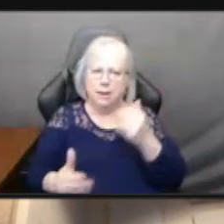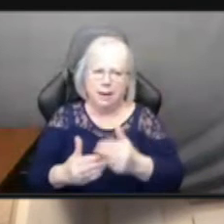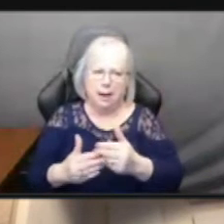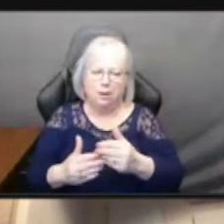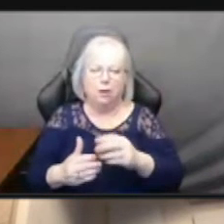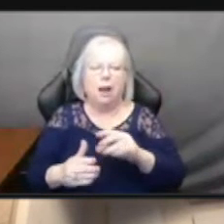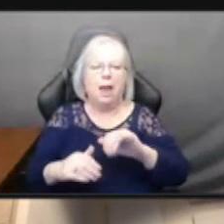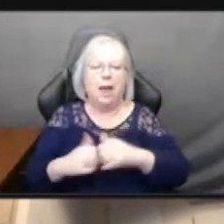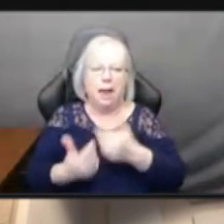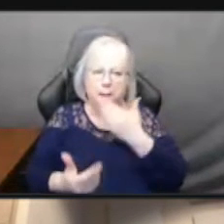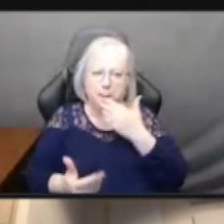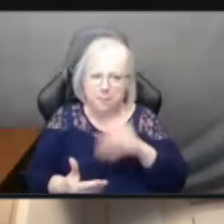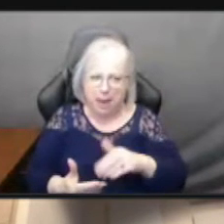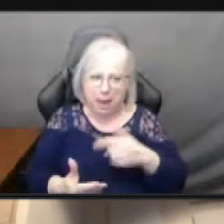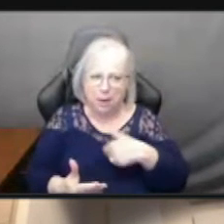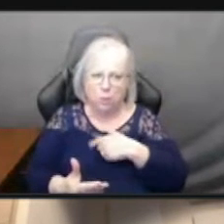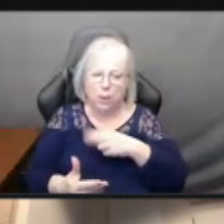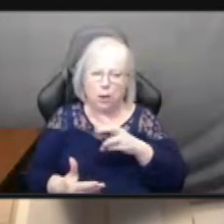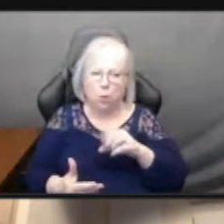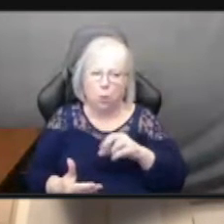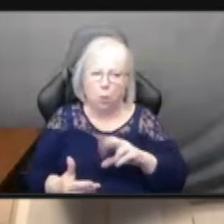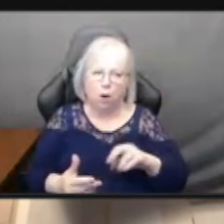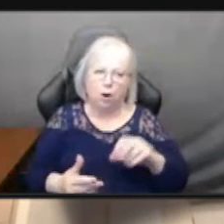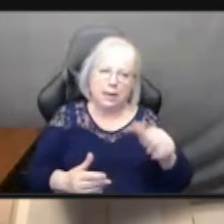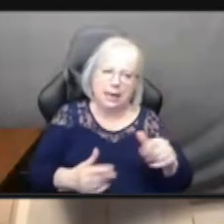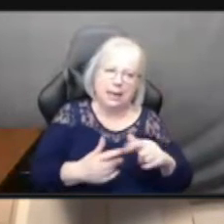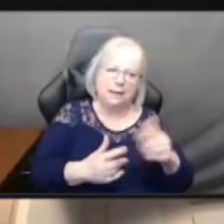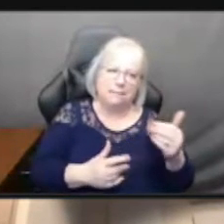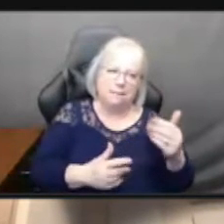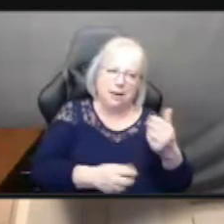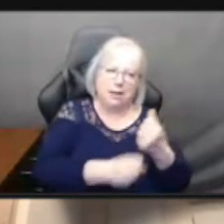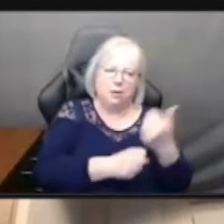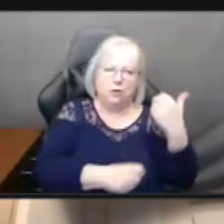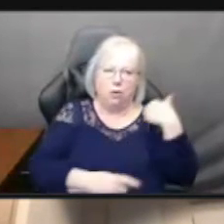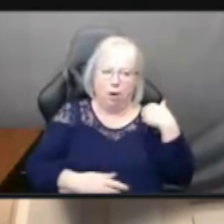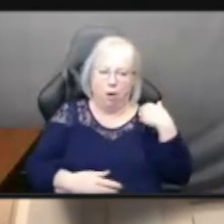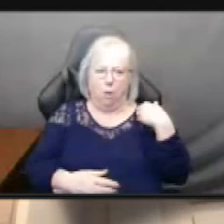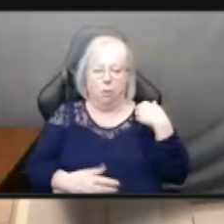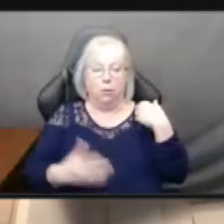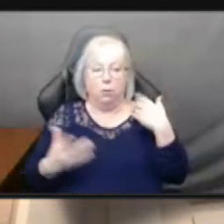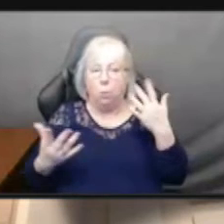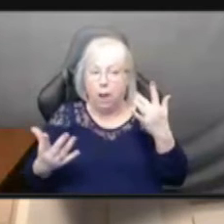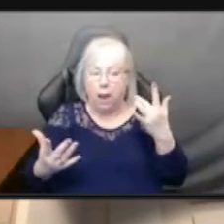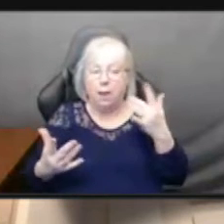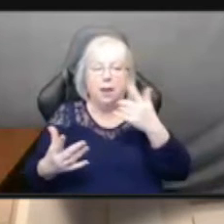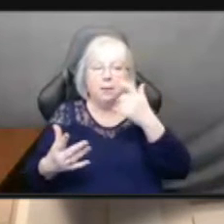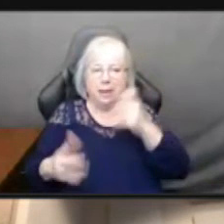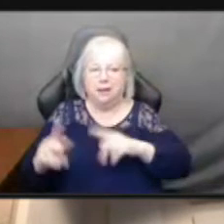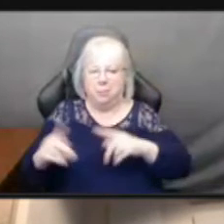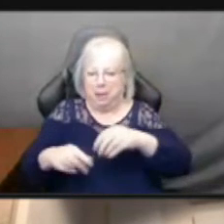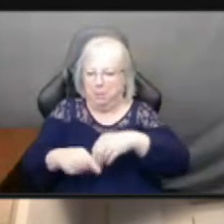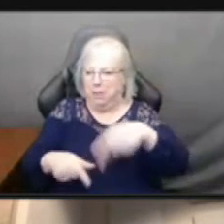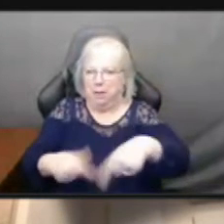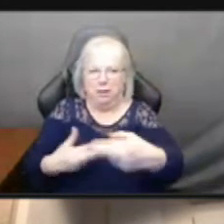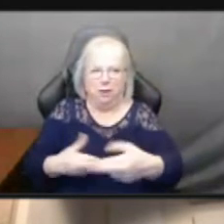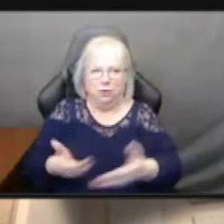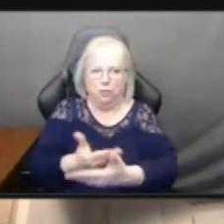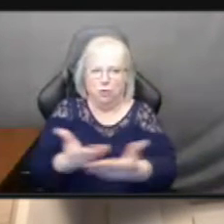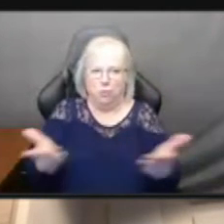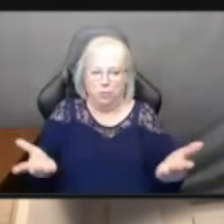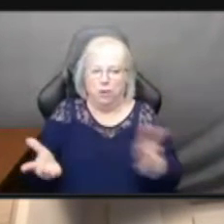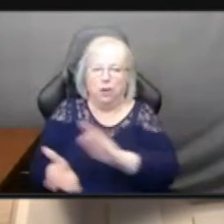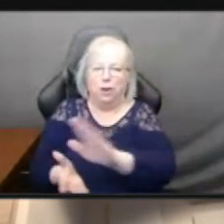were 10, 15 years ago. And that has to do with the people in this room. Your